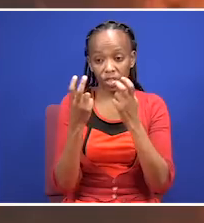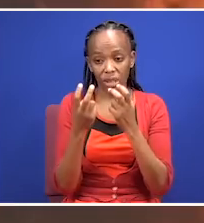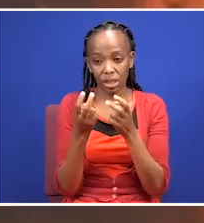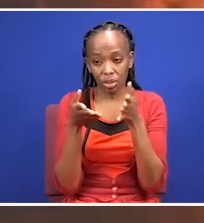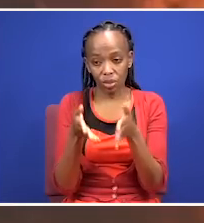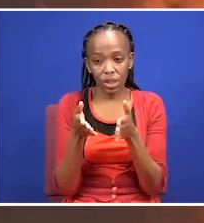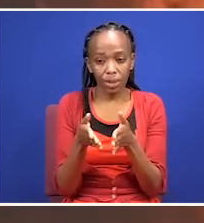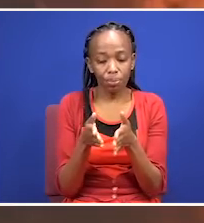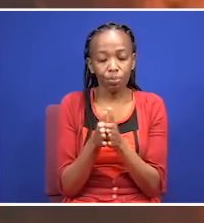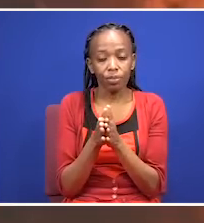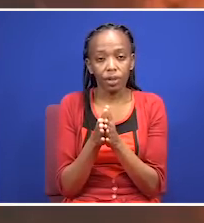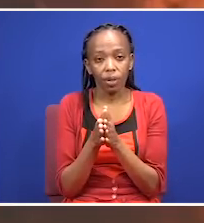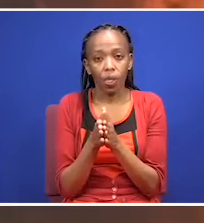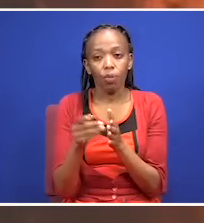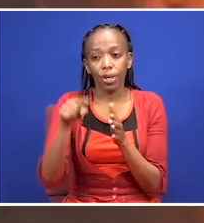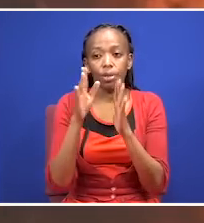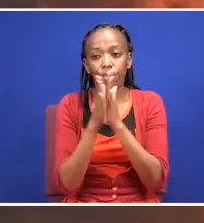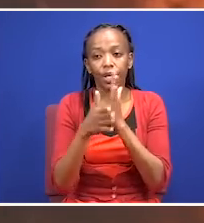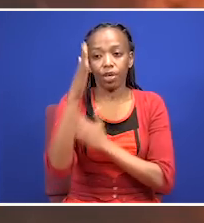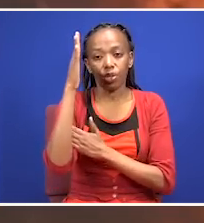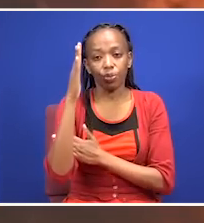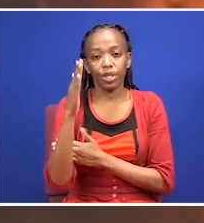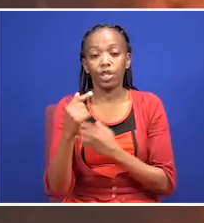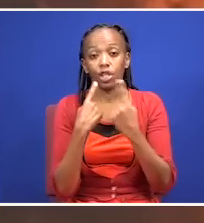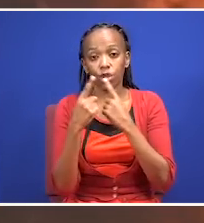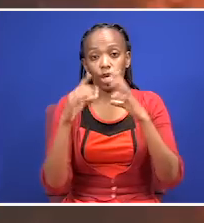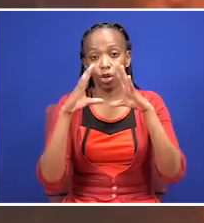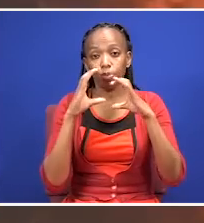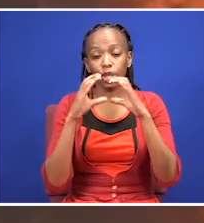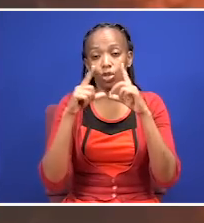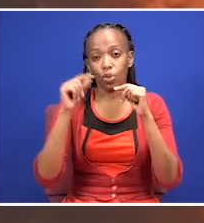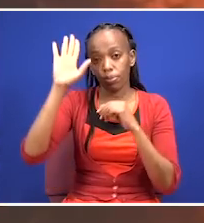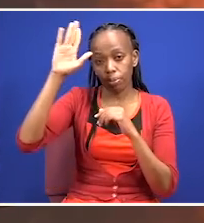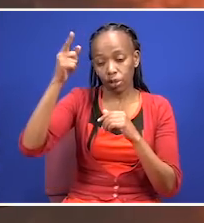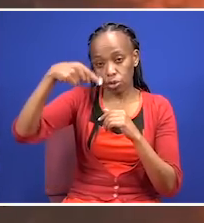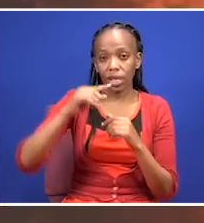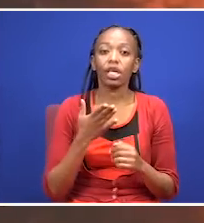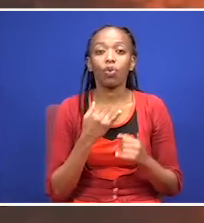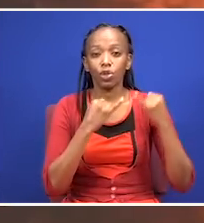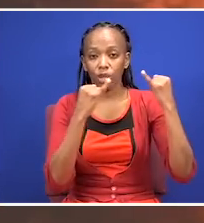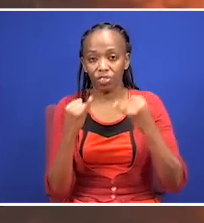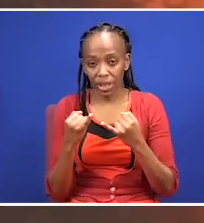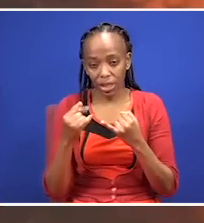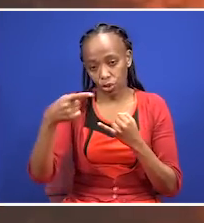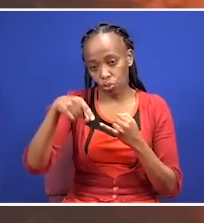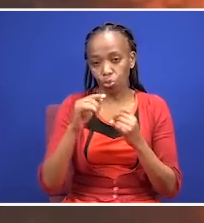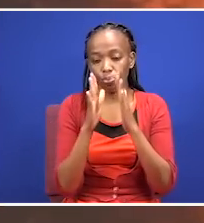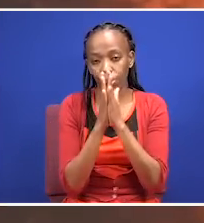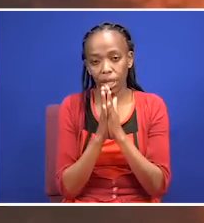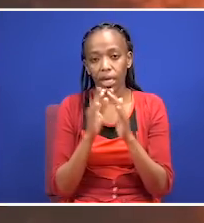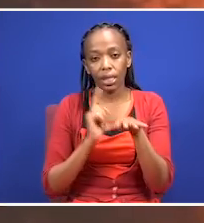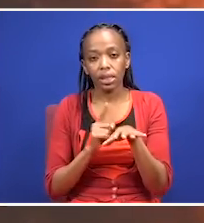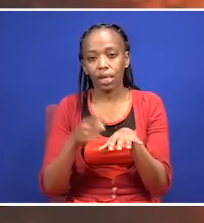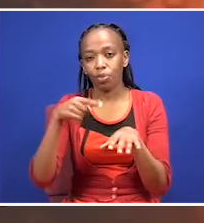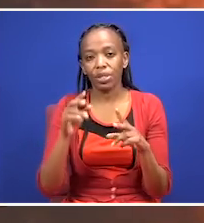today and now we pray that god will speak and communicate his word to us let me invite us for a short word of prayer as we